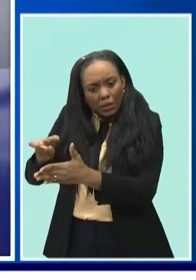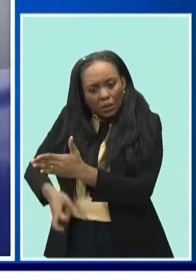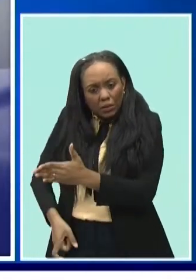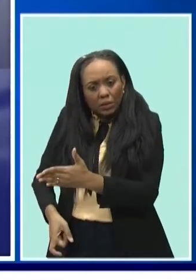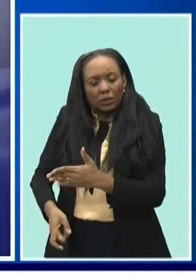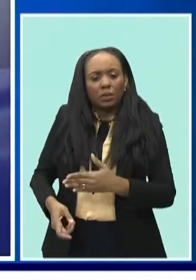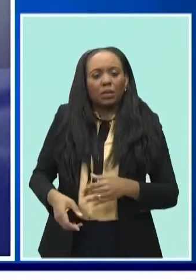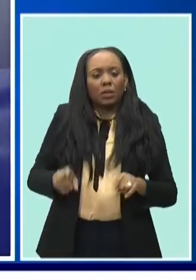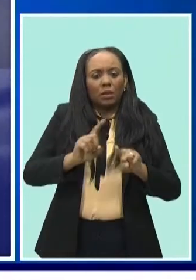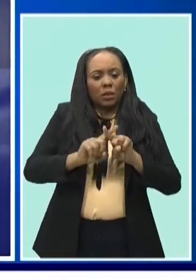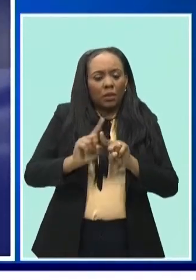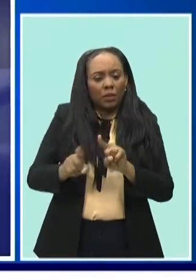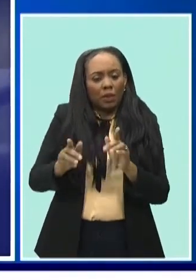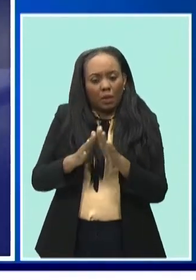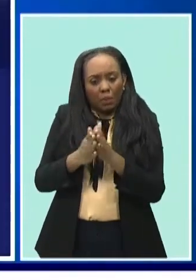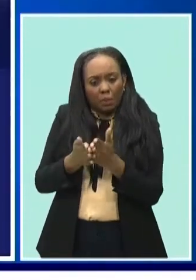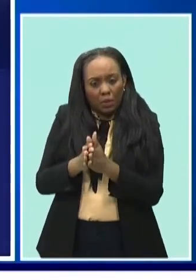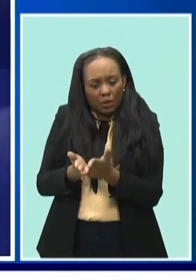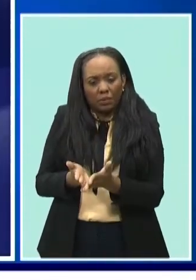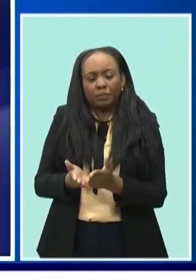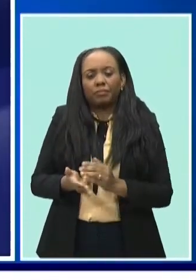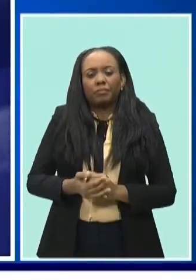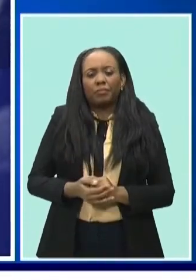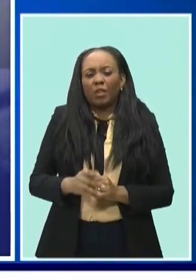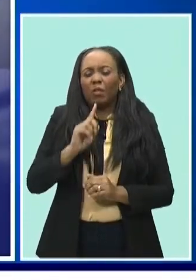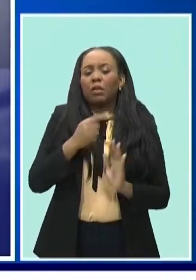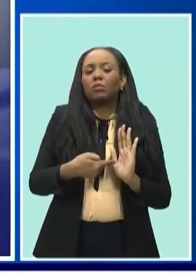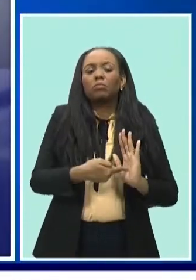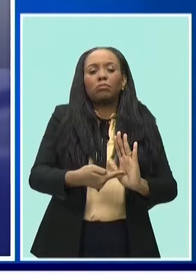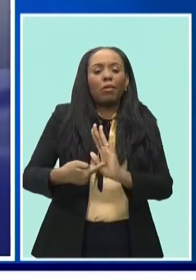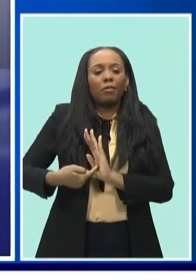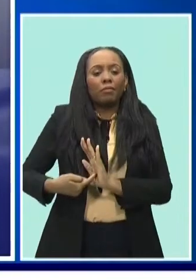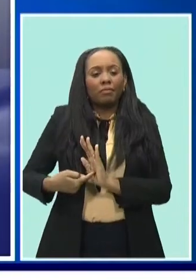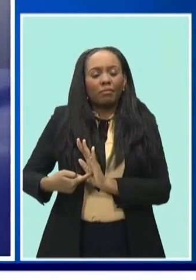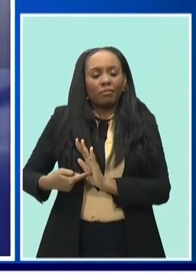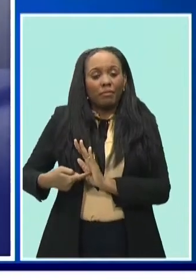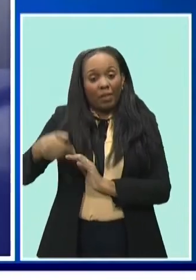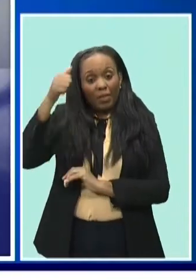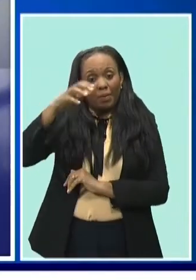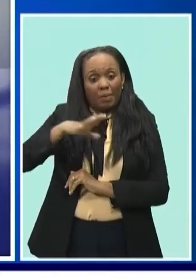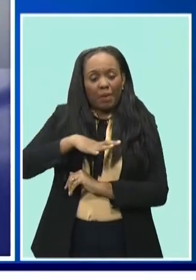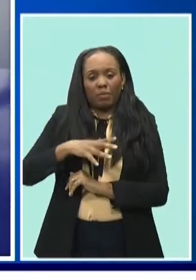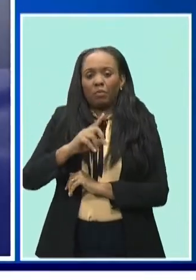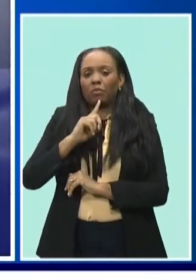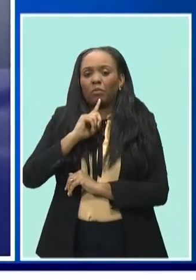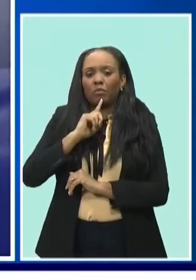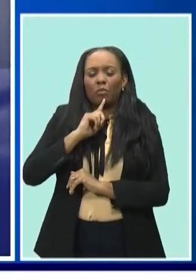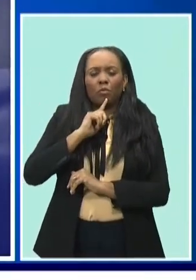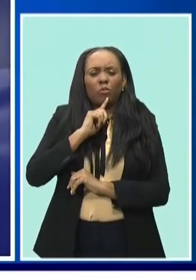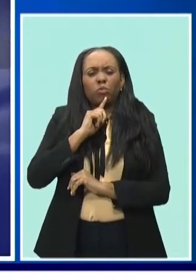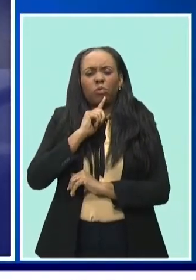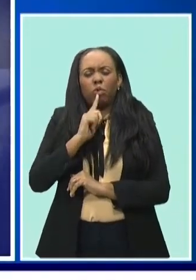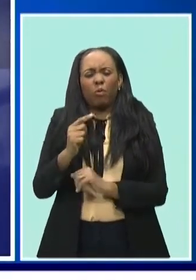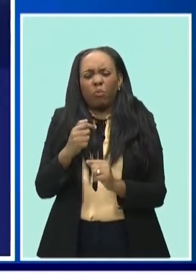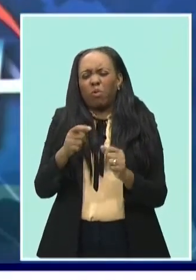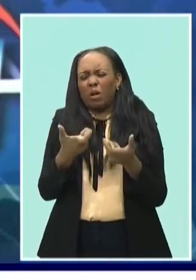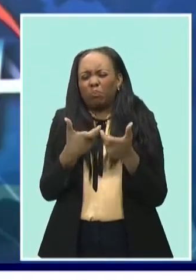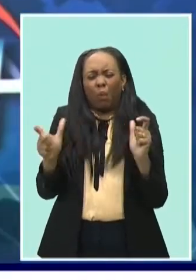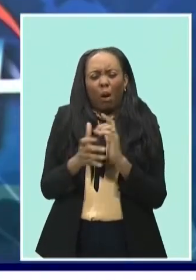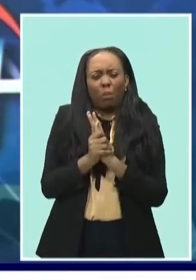and Disorder. These show us a Barbadian for whom the pen was indeed mightier than the